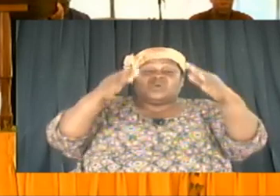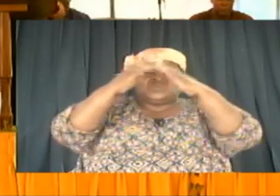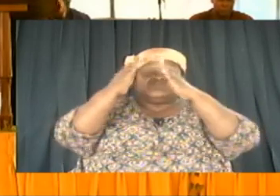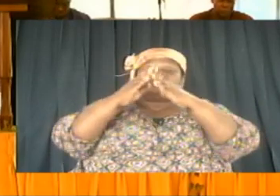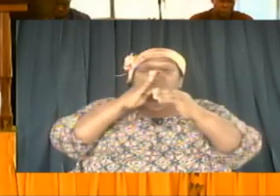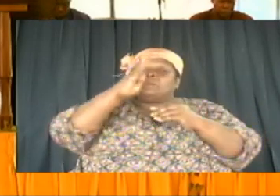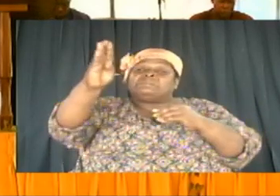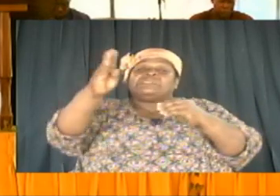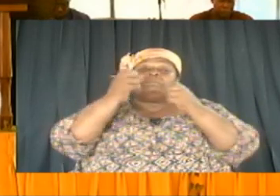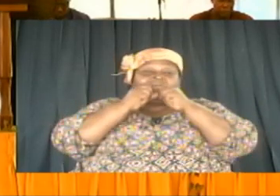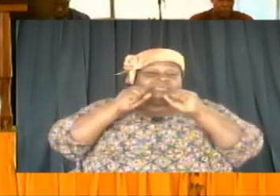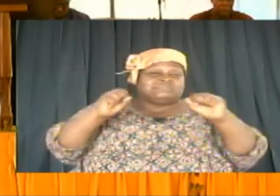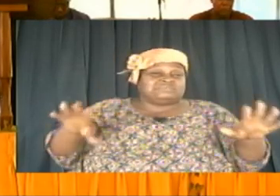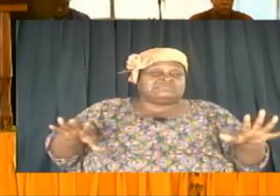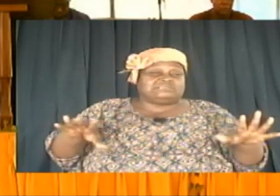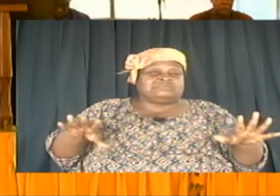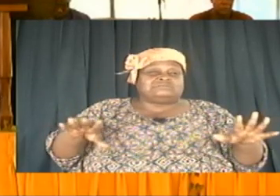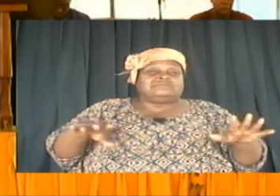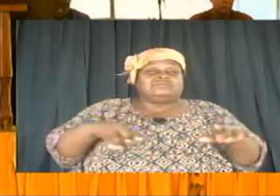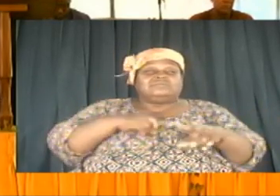blessed. When they left